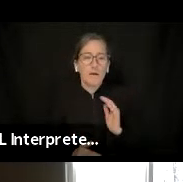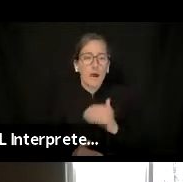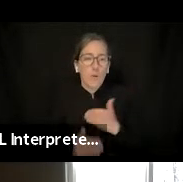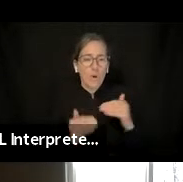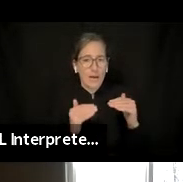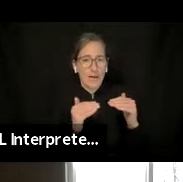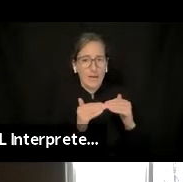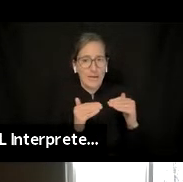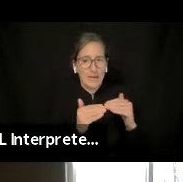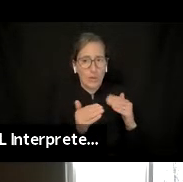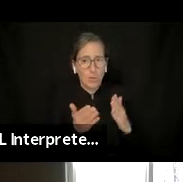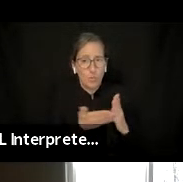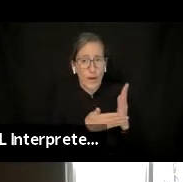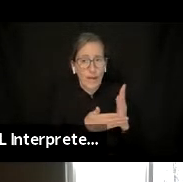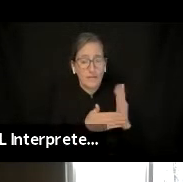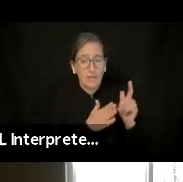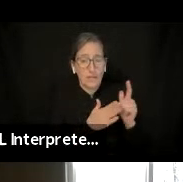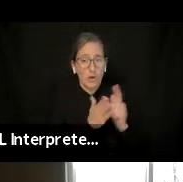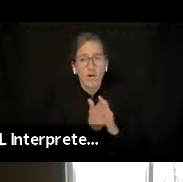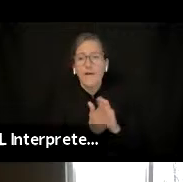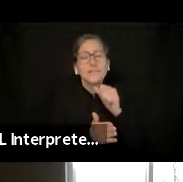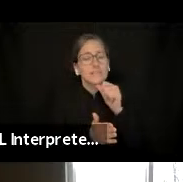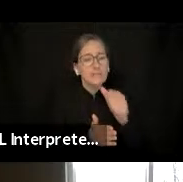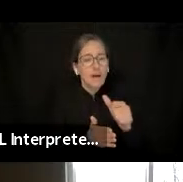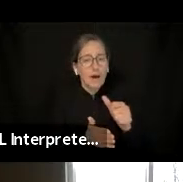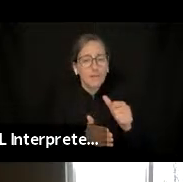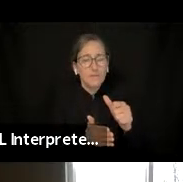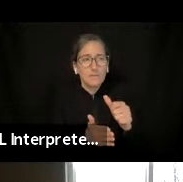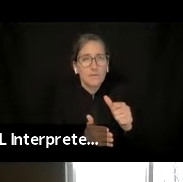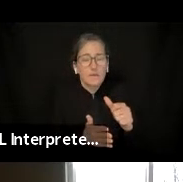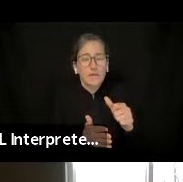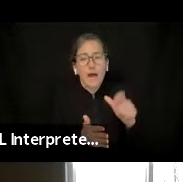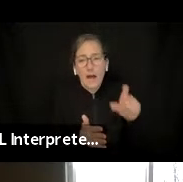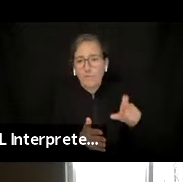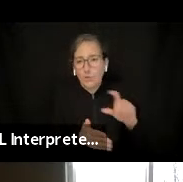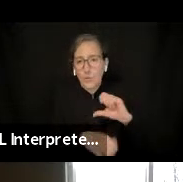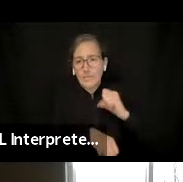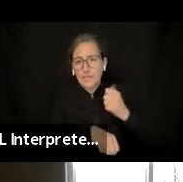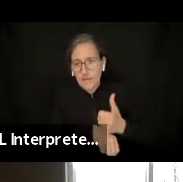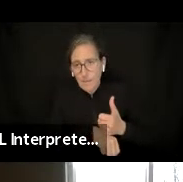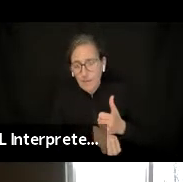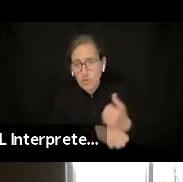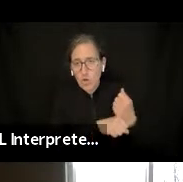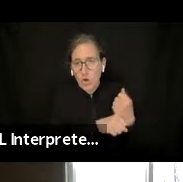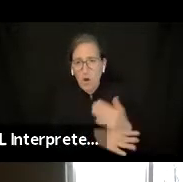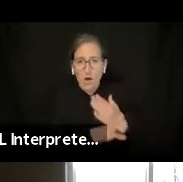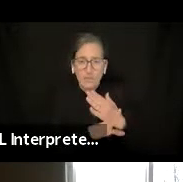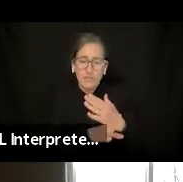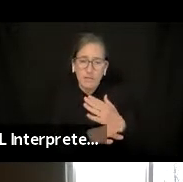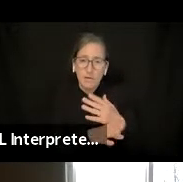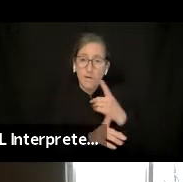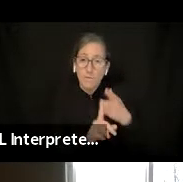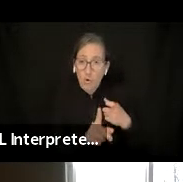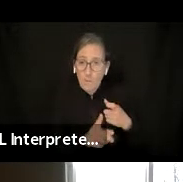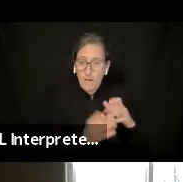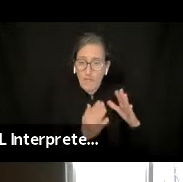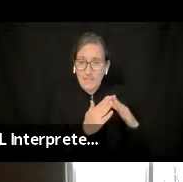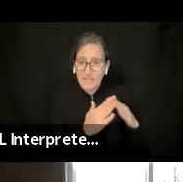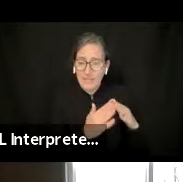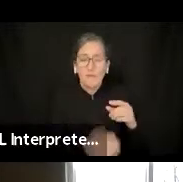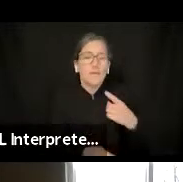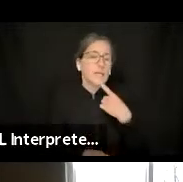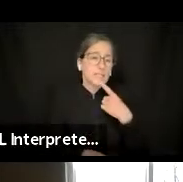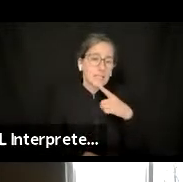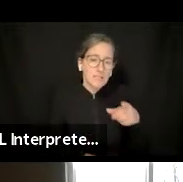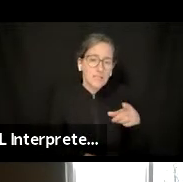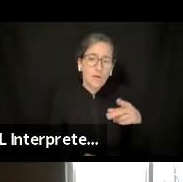doesn't create a cause of action in the city. It says this is a private action and that you would go to BOLI